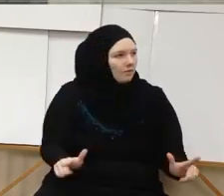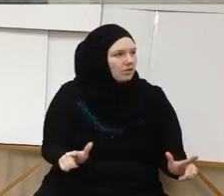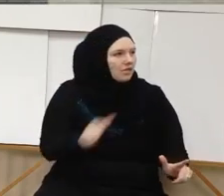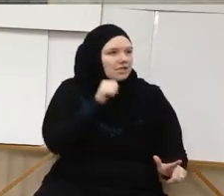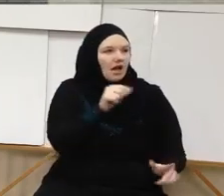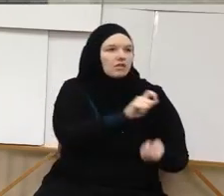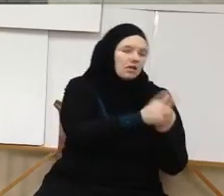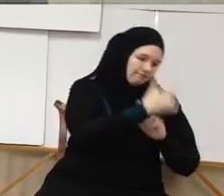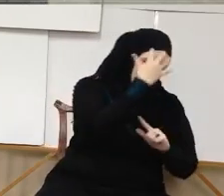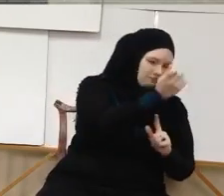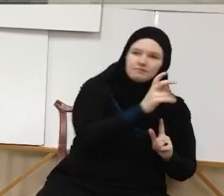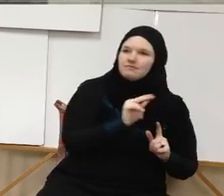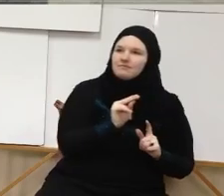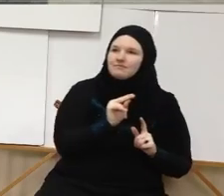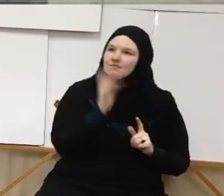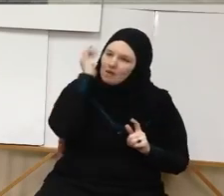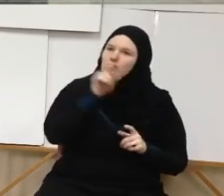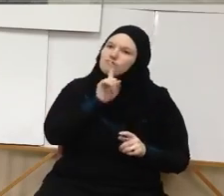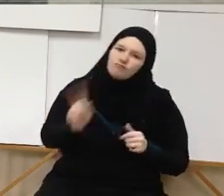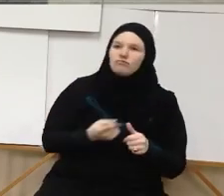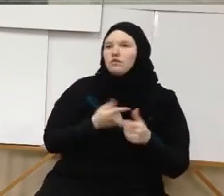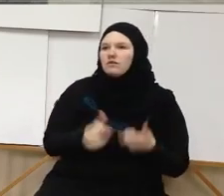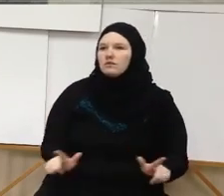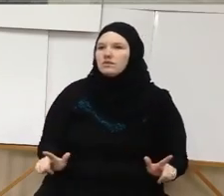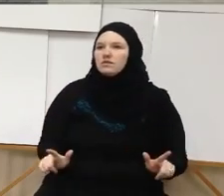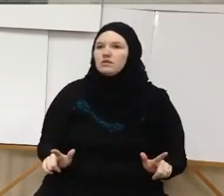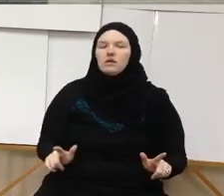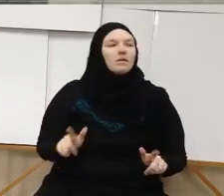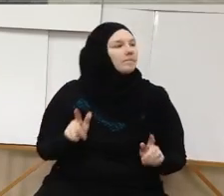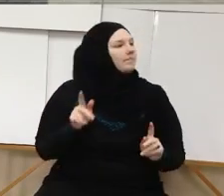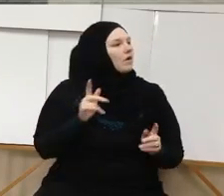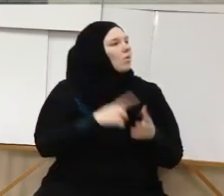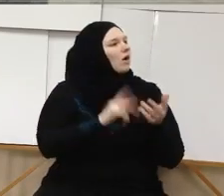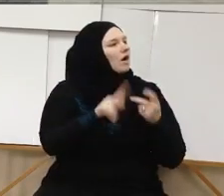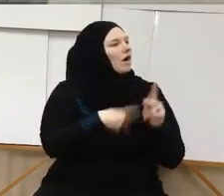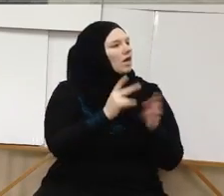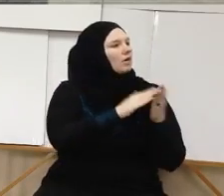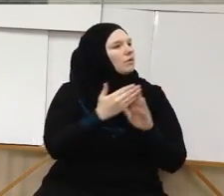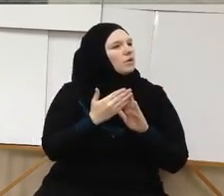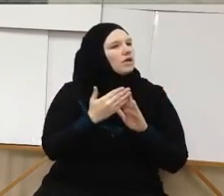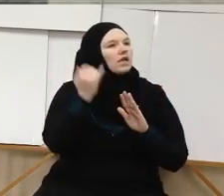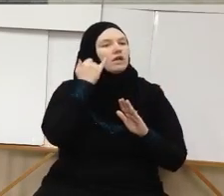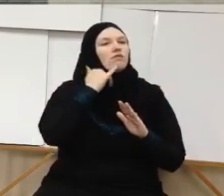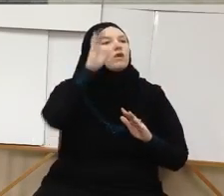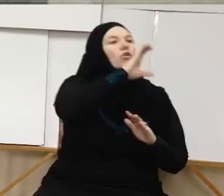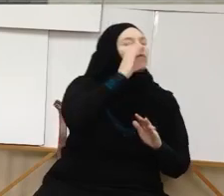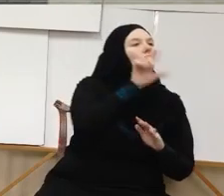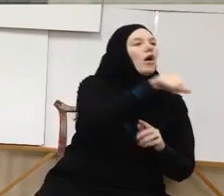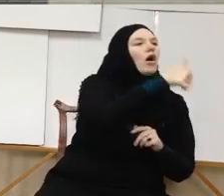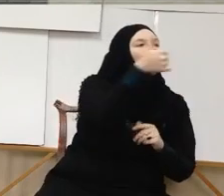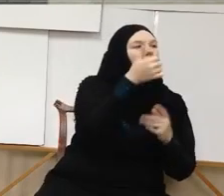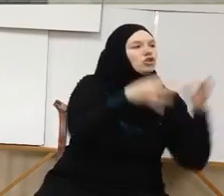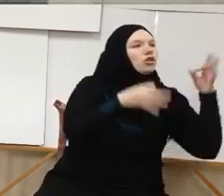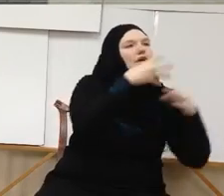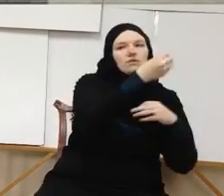that looking outside for references will turn us into our own book. What does